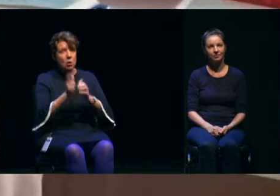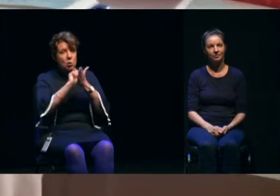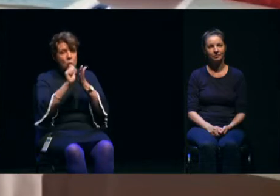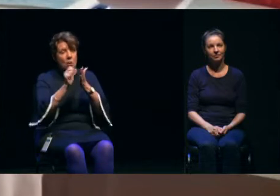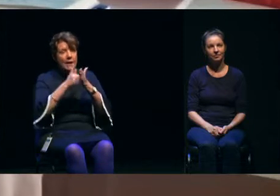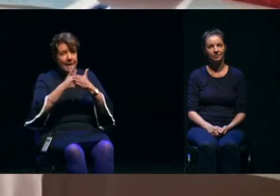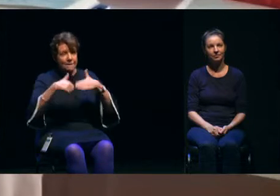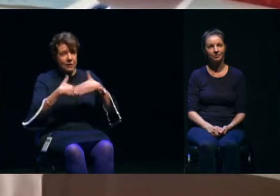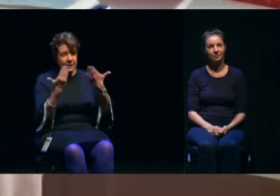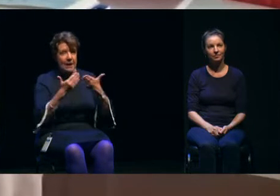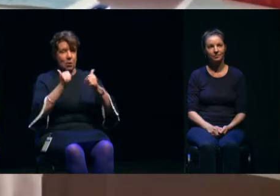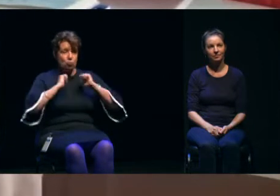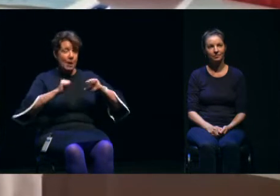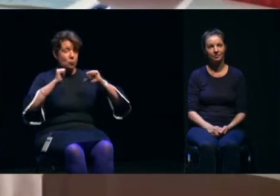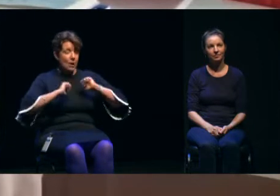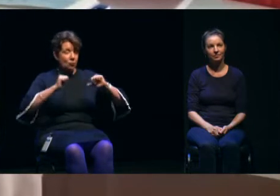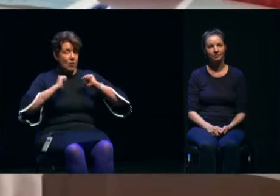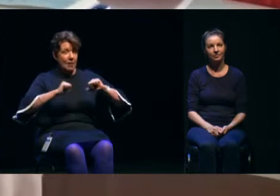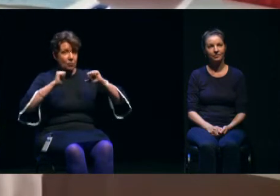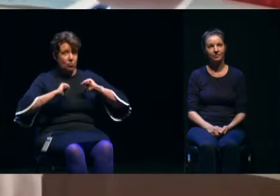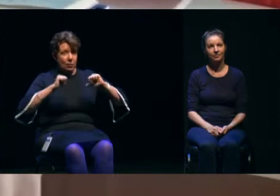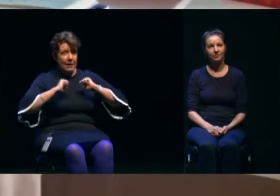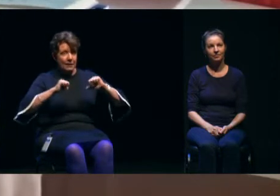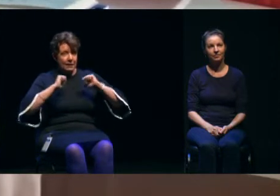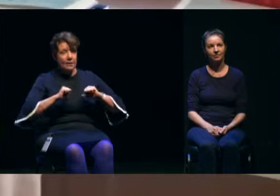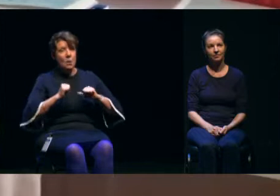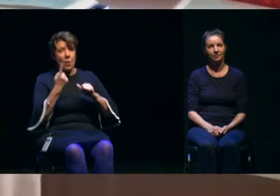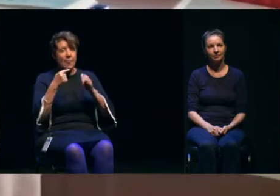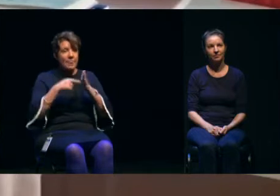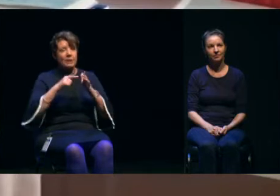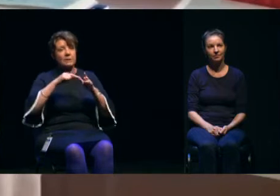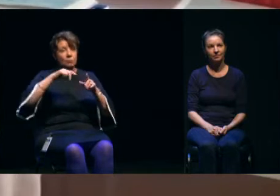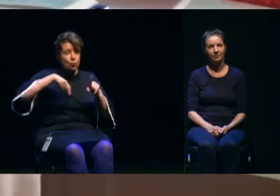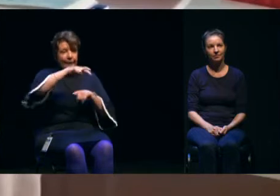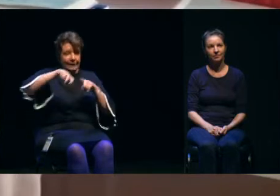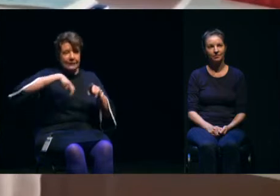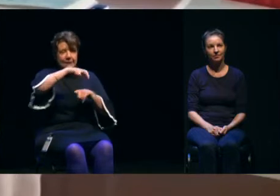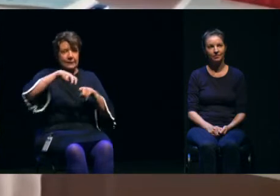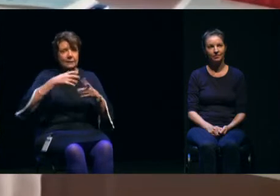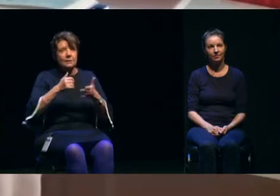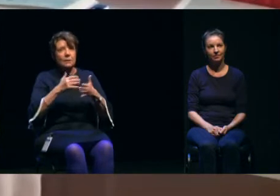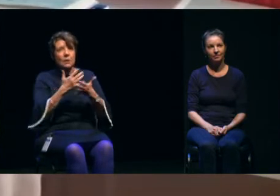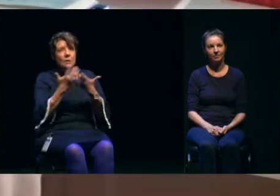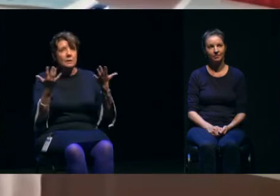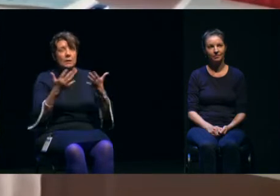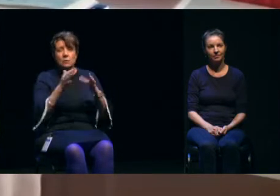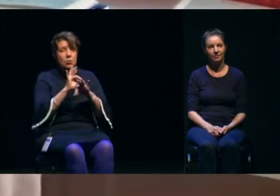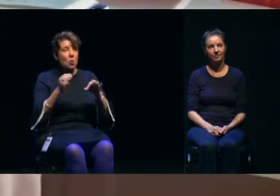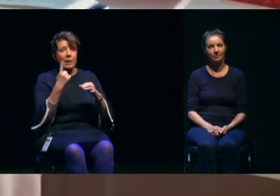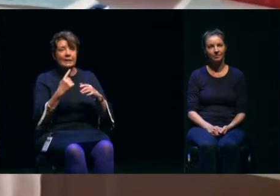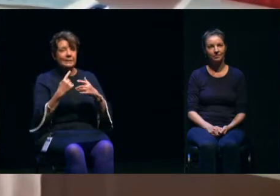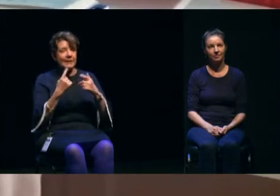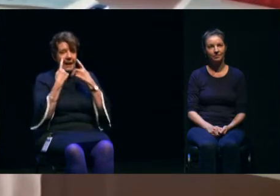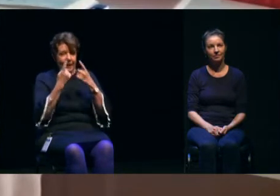day. You train and train and train. 1,000 drafts. Nobody cares how many drafts. Nobody cares about